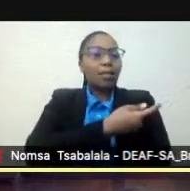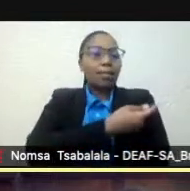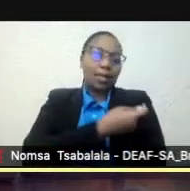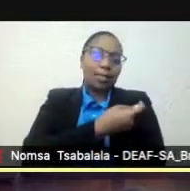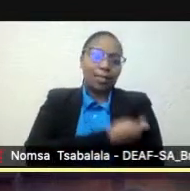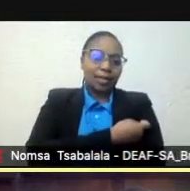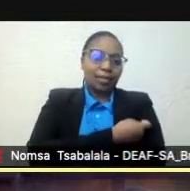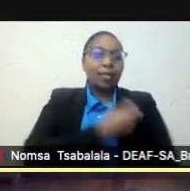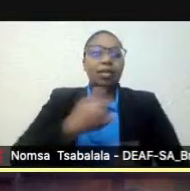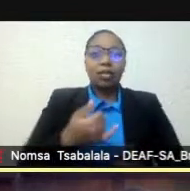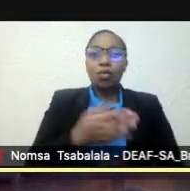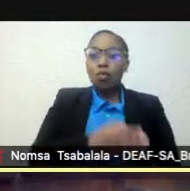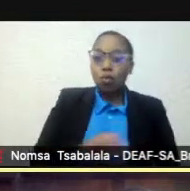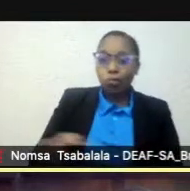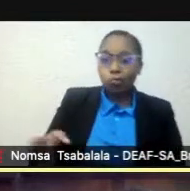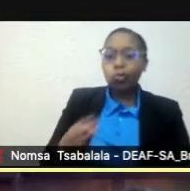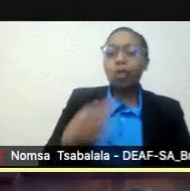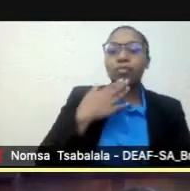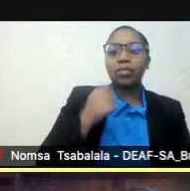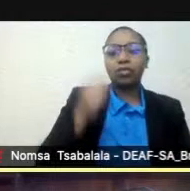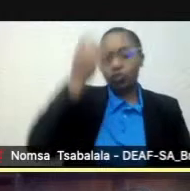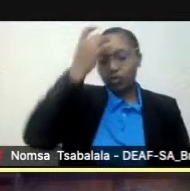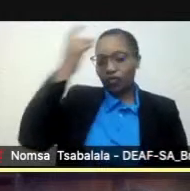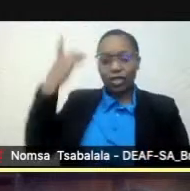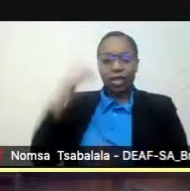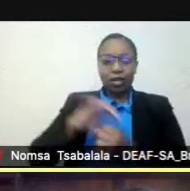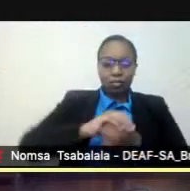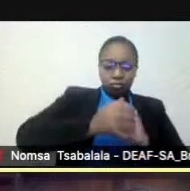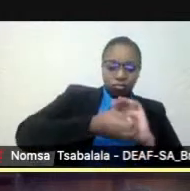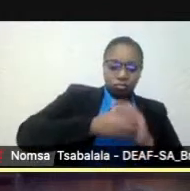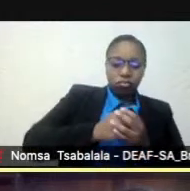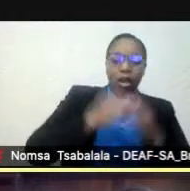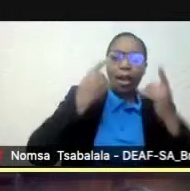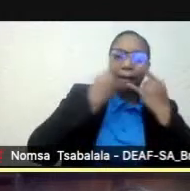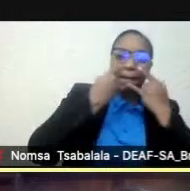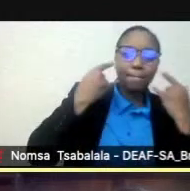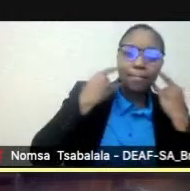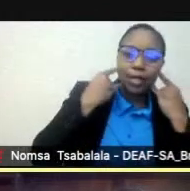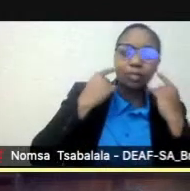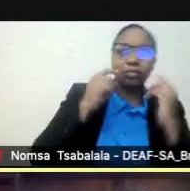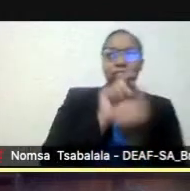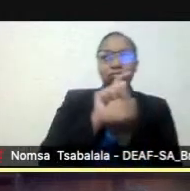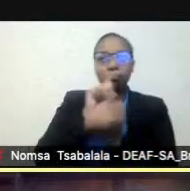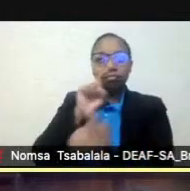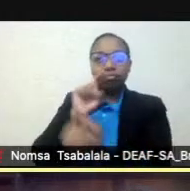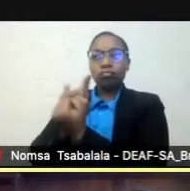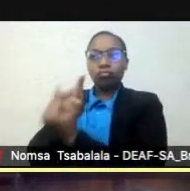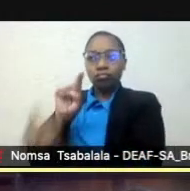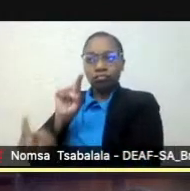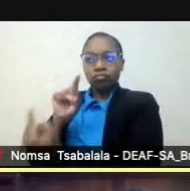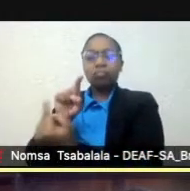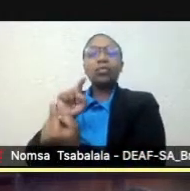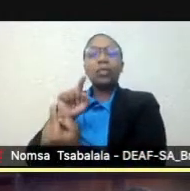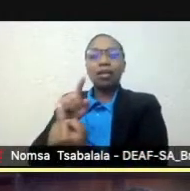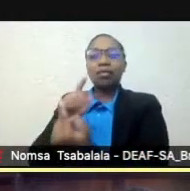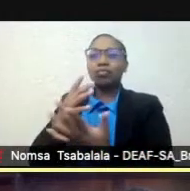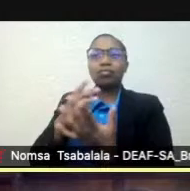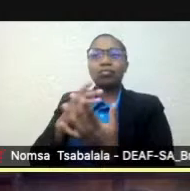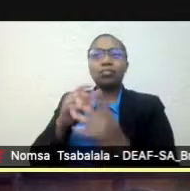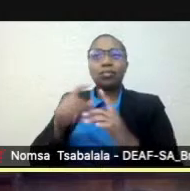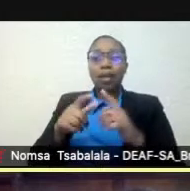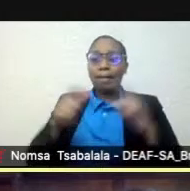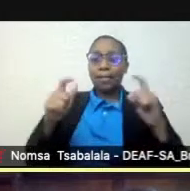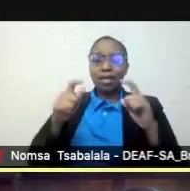please also ensure that you do not forget to wash your hands, wear your mask, social distance, and stay away from those big